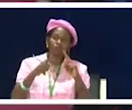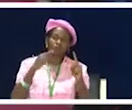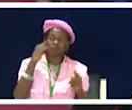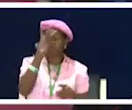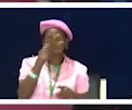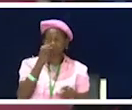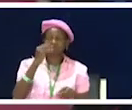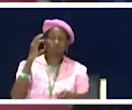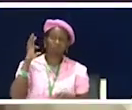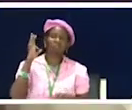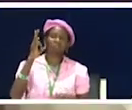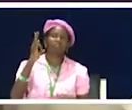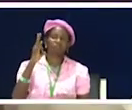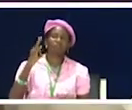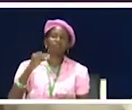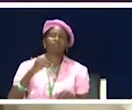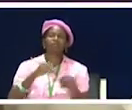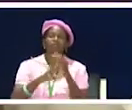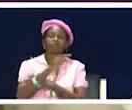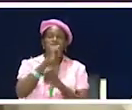beautiful sermon. God bless you.